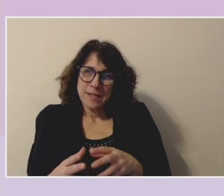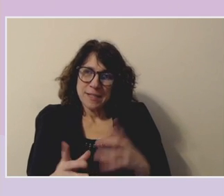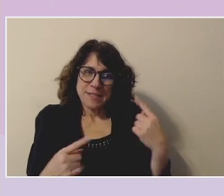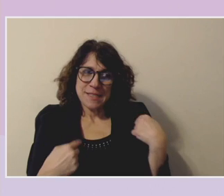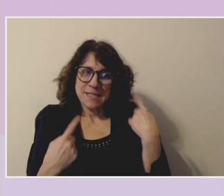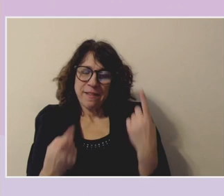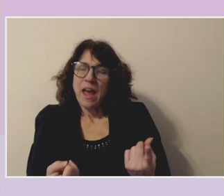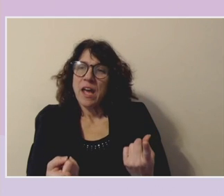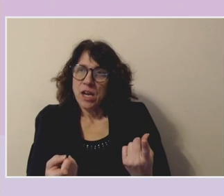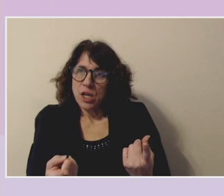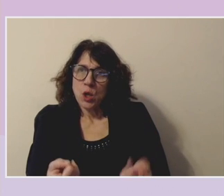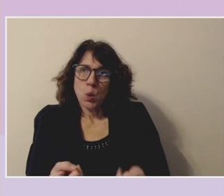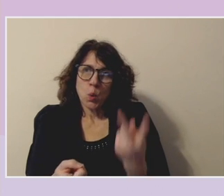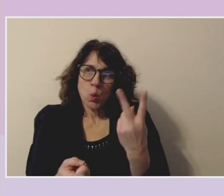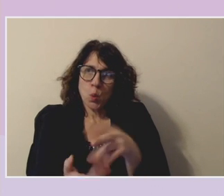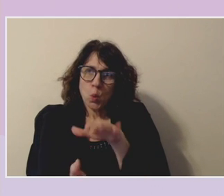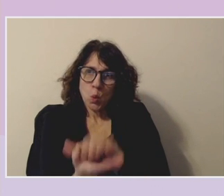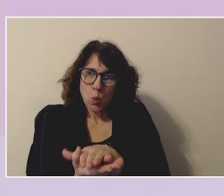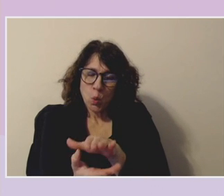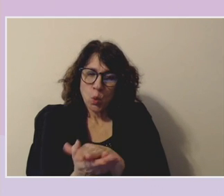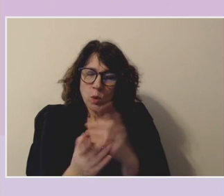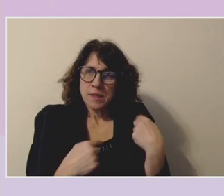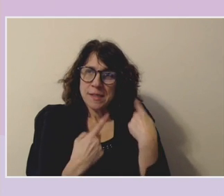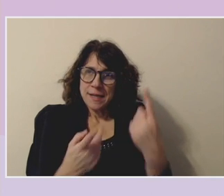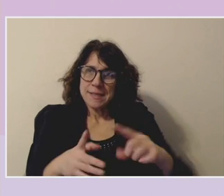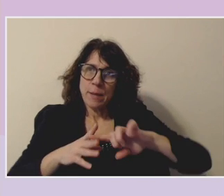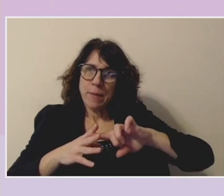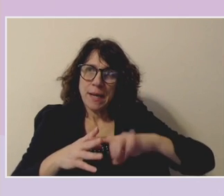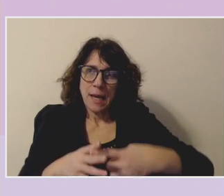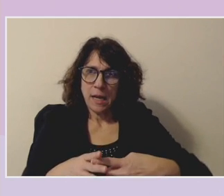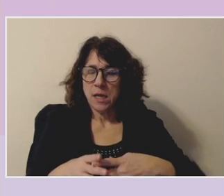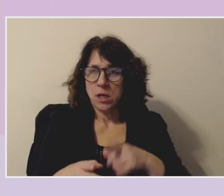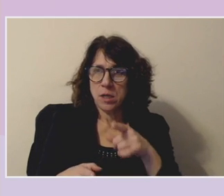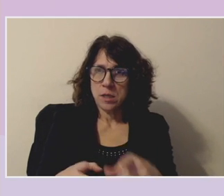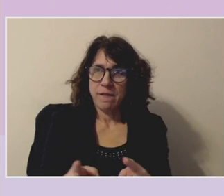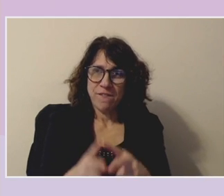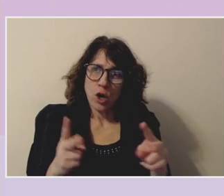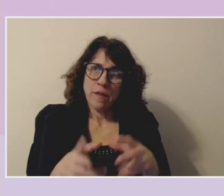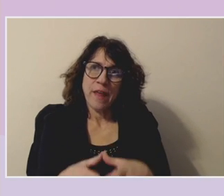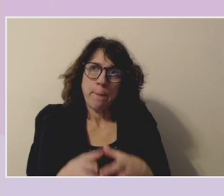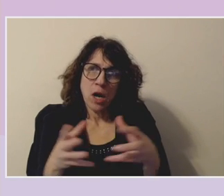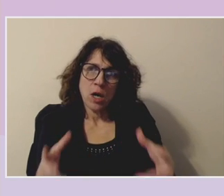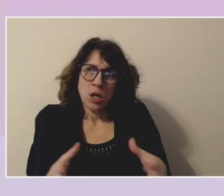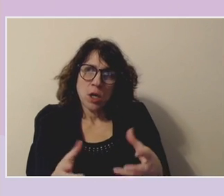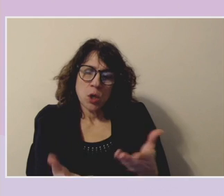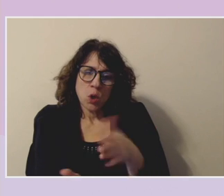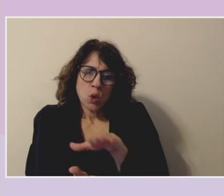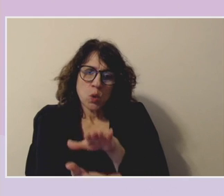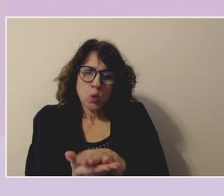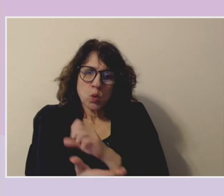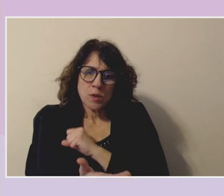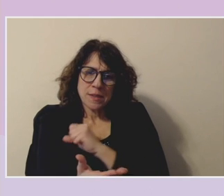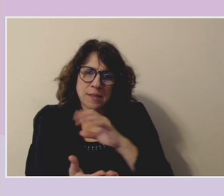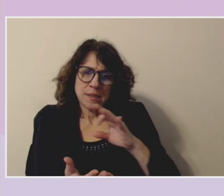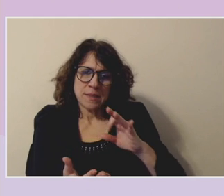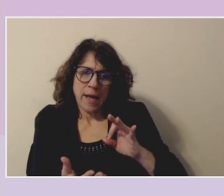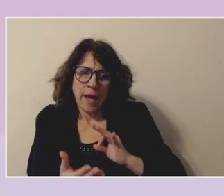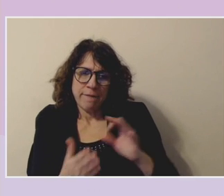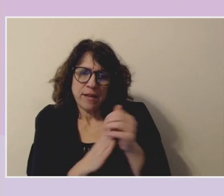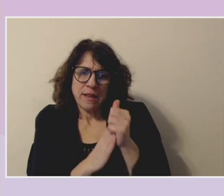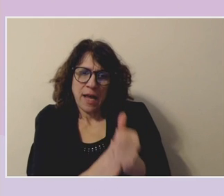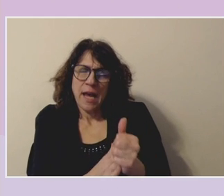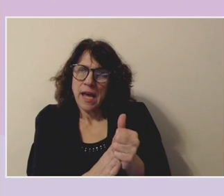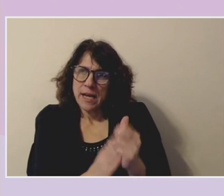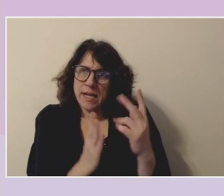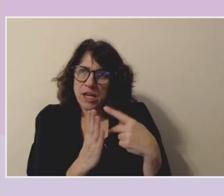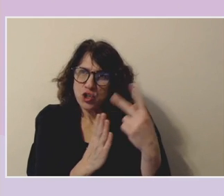that's the two schools that have come on since the very beginning. That was very much a school staff led initiative.